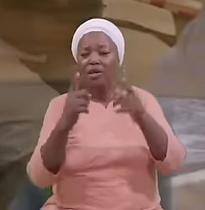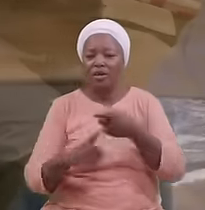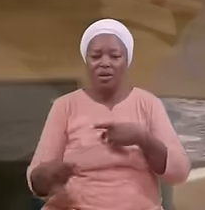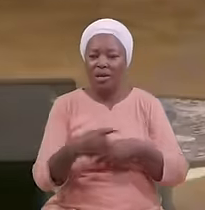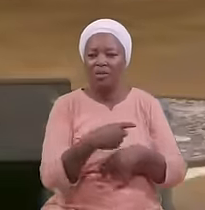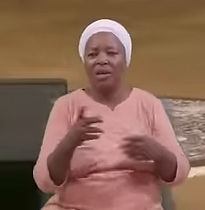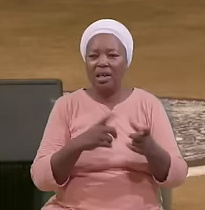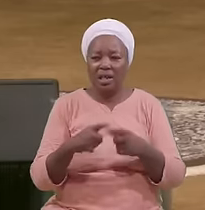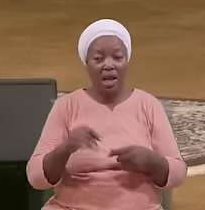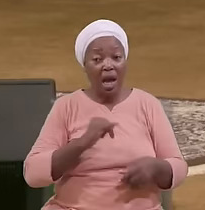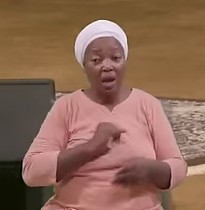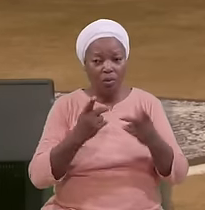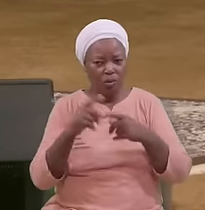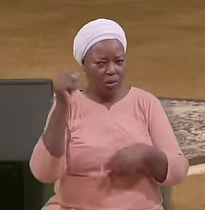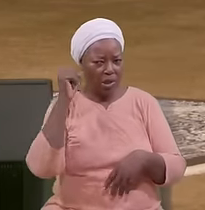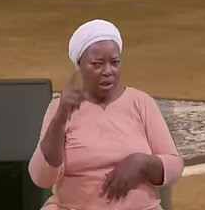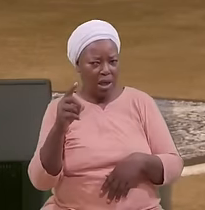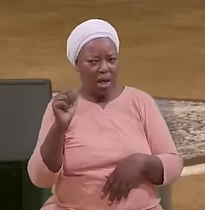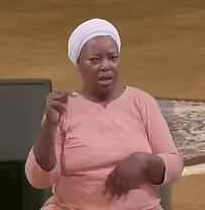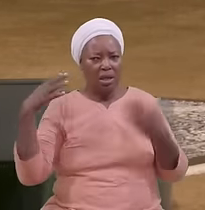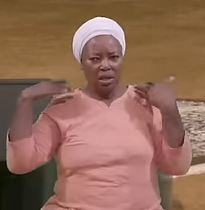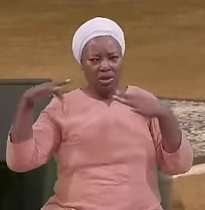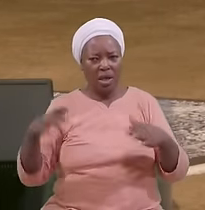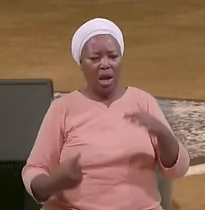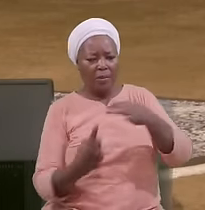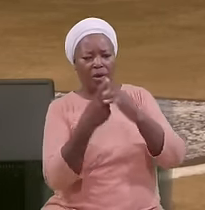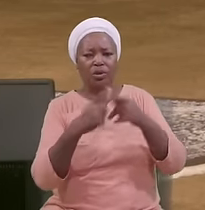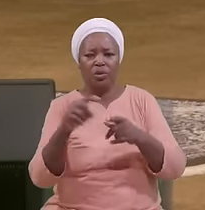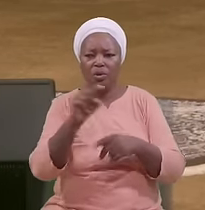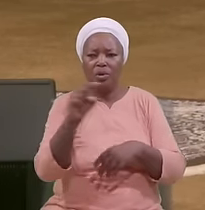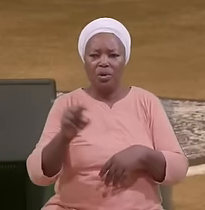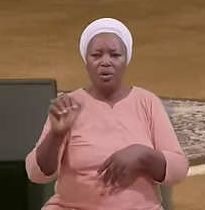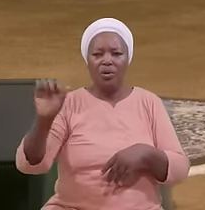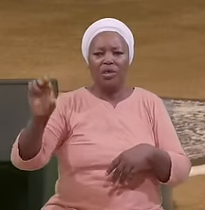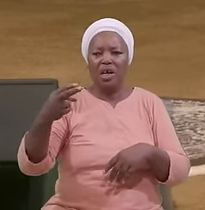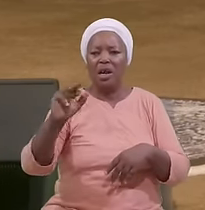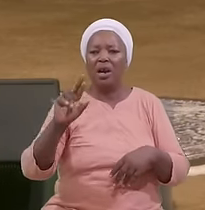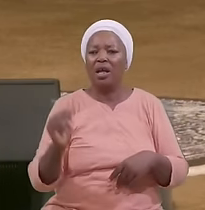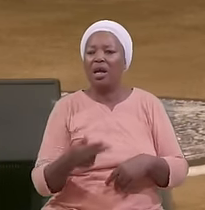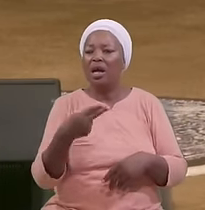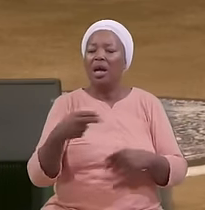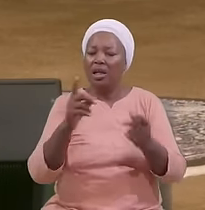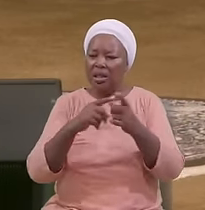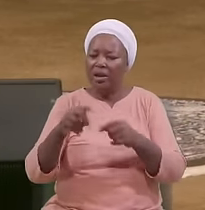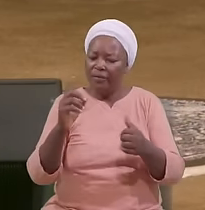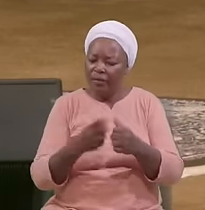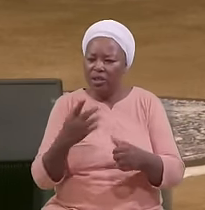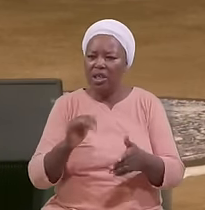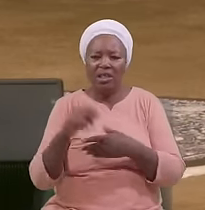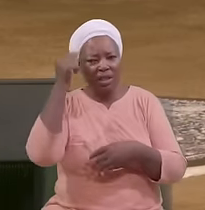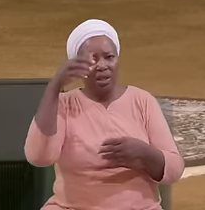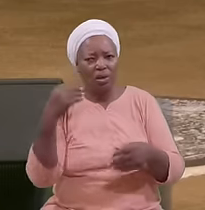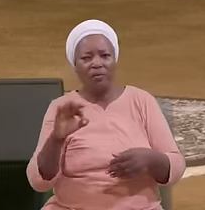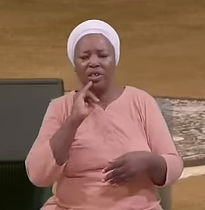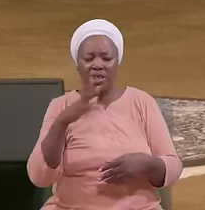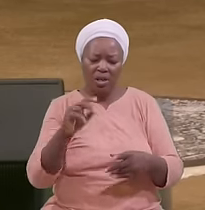unto him. I want you to understand, an angel appeared to Zechariah. The first thing he thought is, the condition is